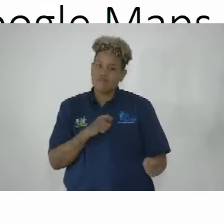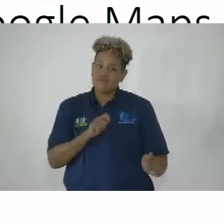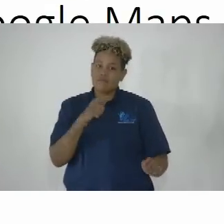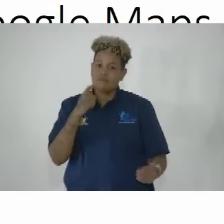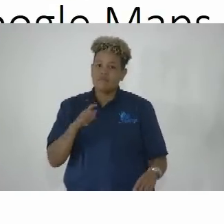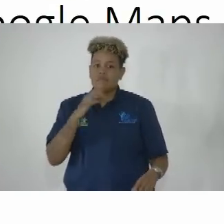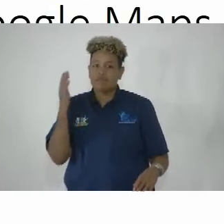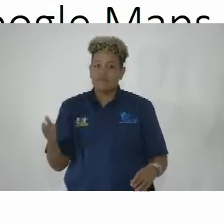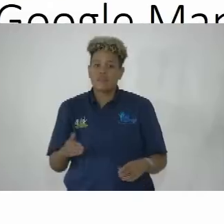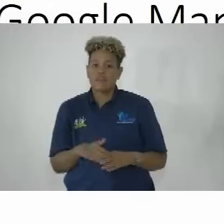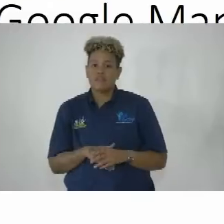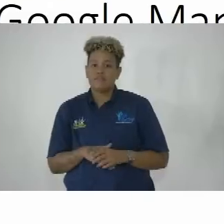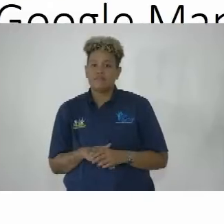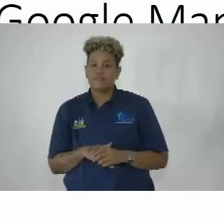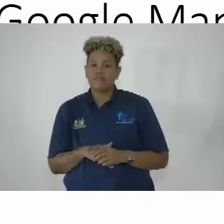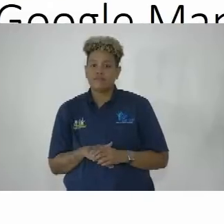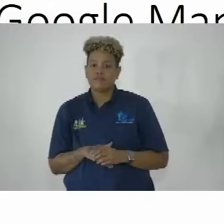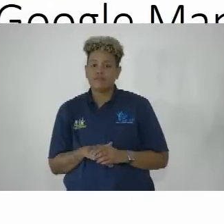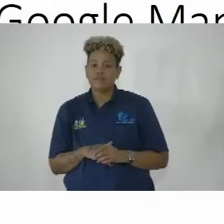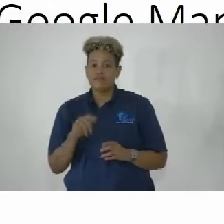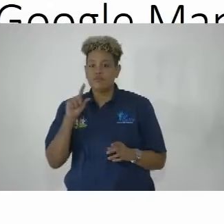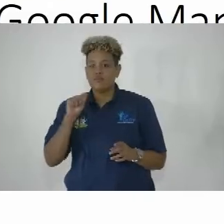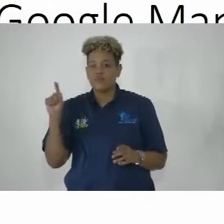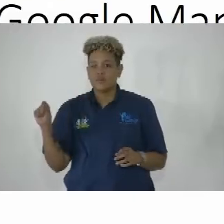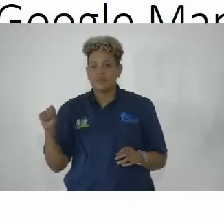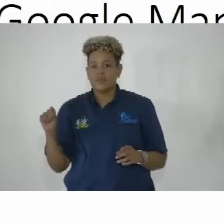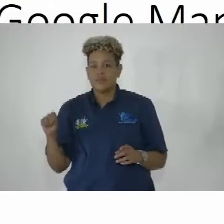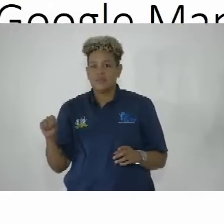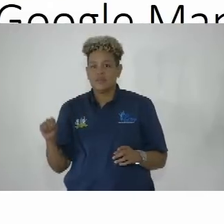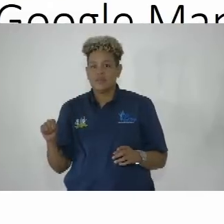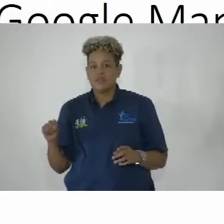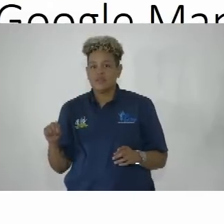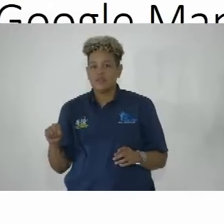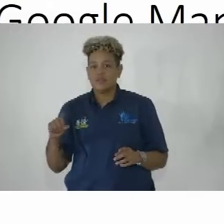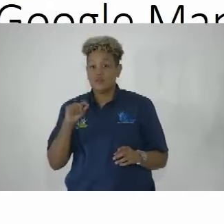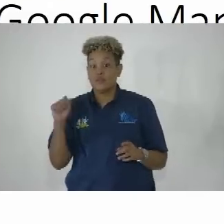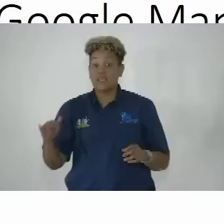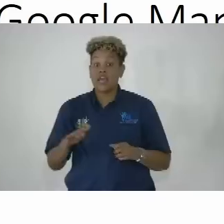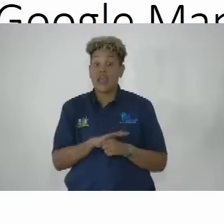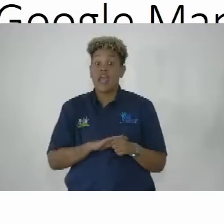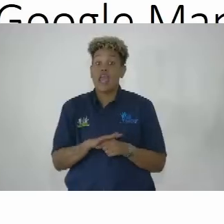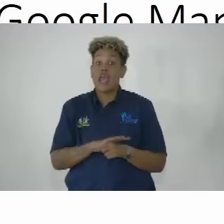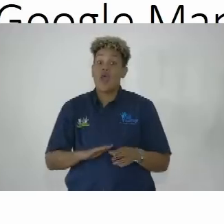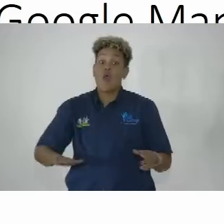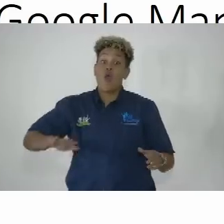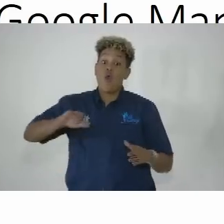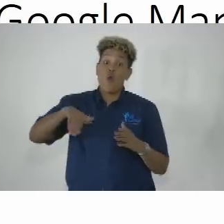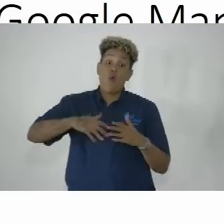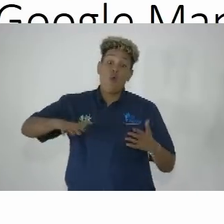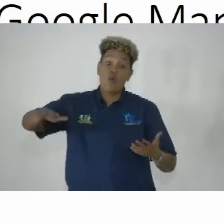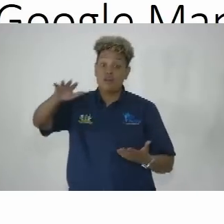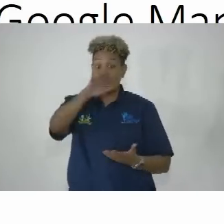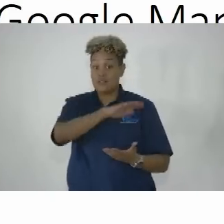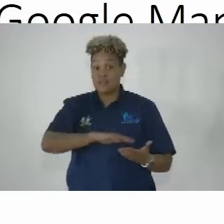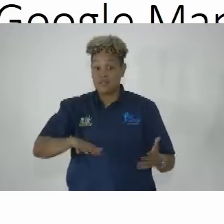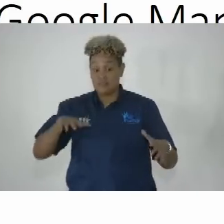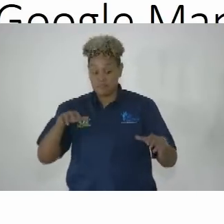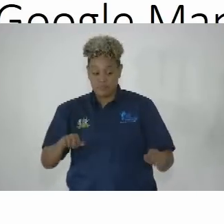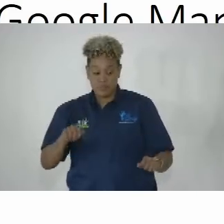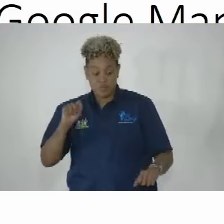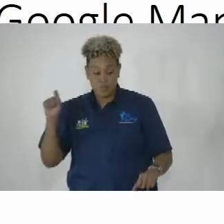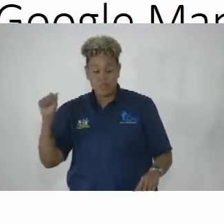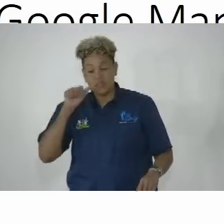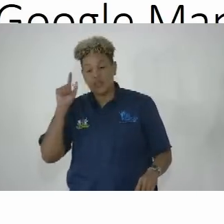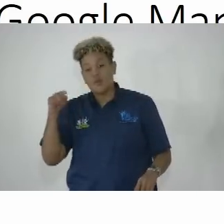go to the next slide, which is 2020, that area now takes up this whole, not